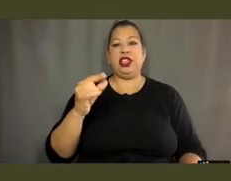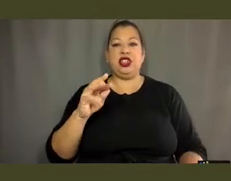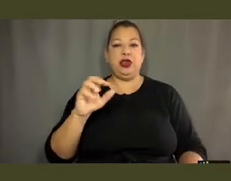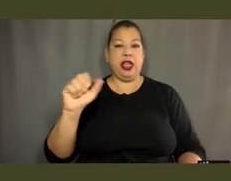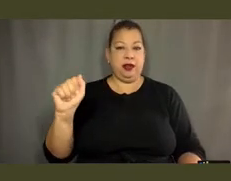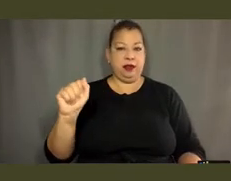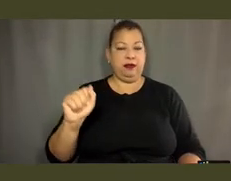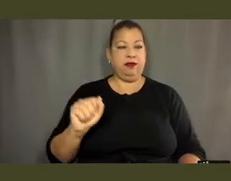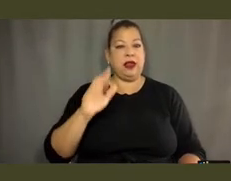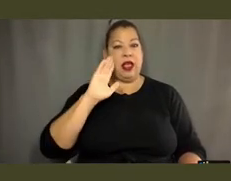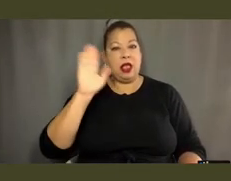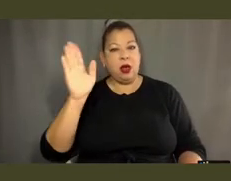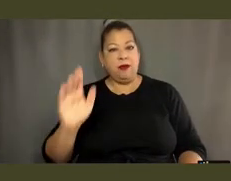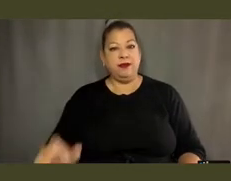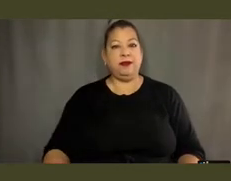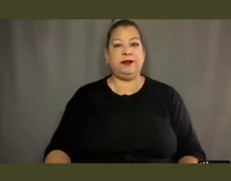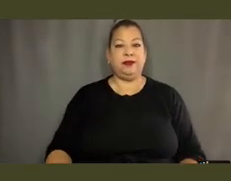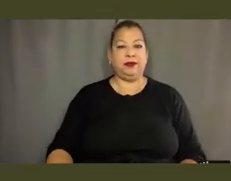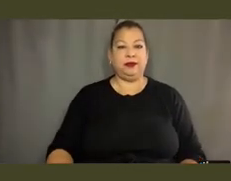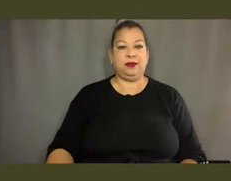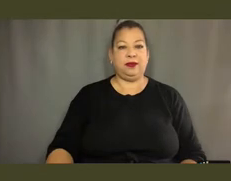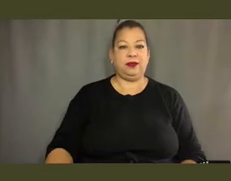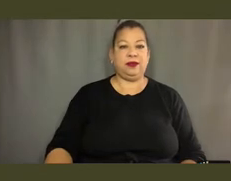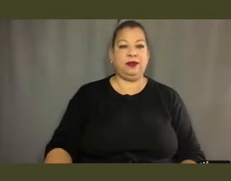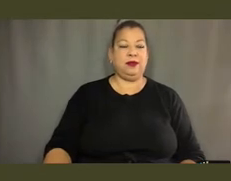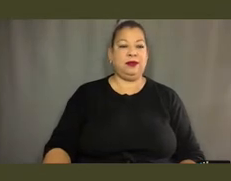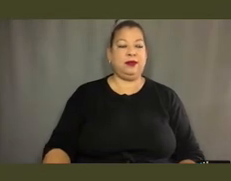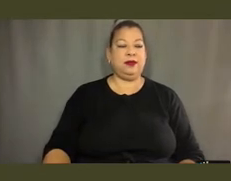Hi. Hello.